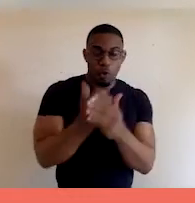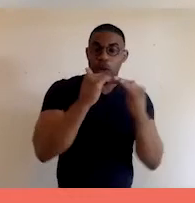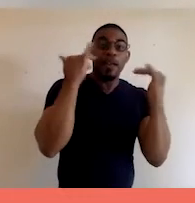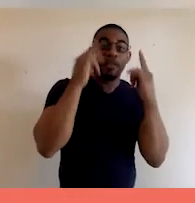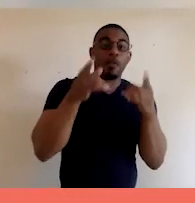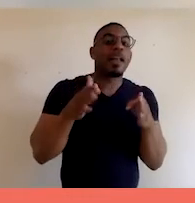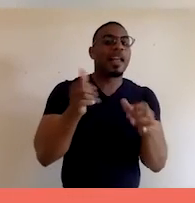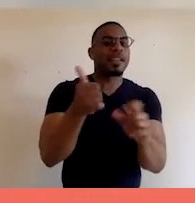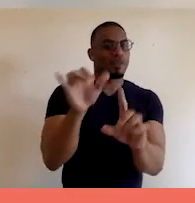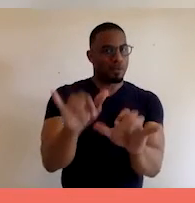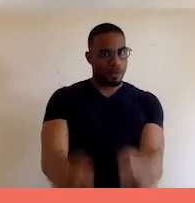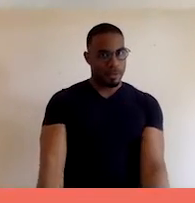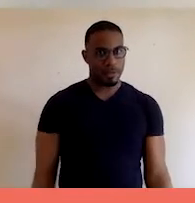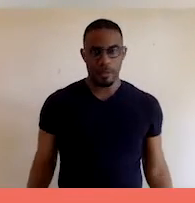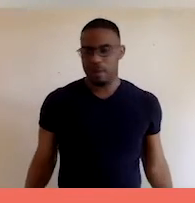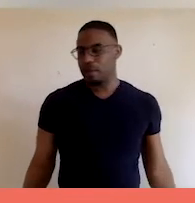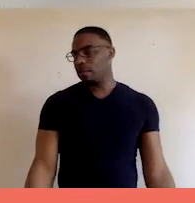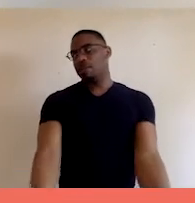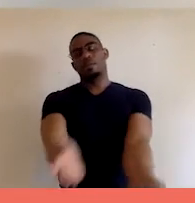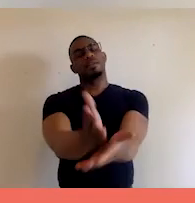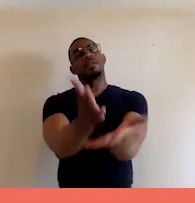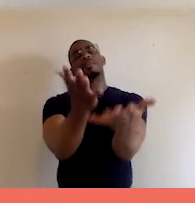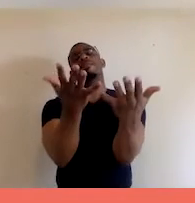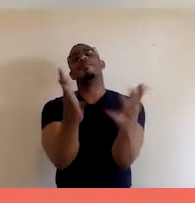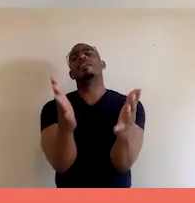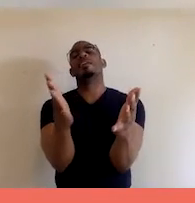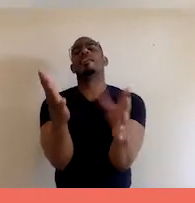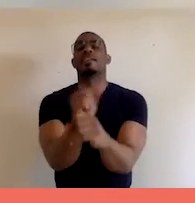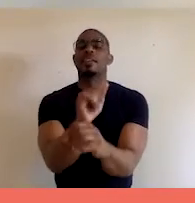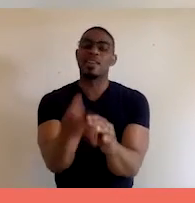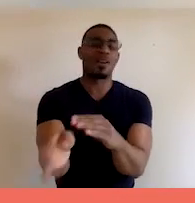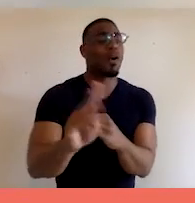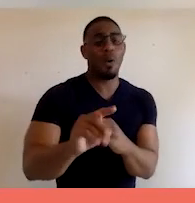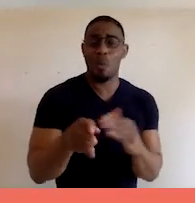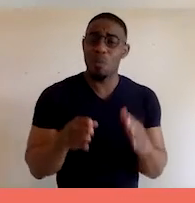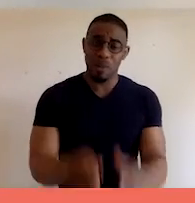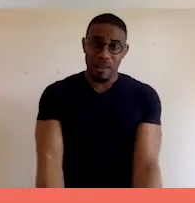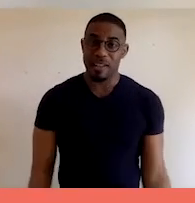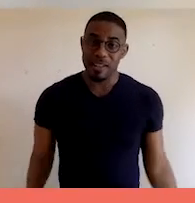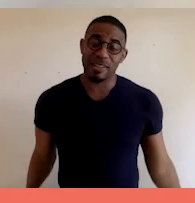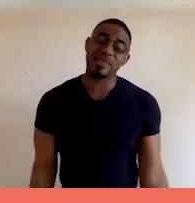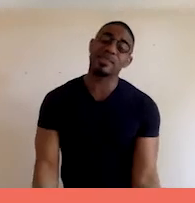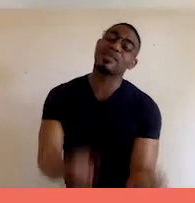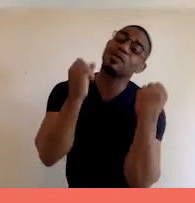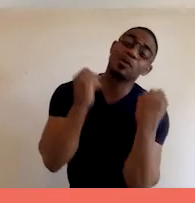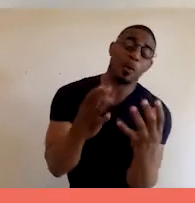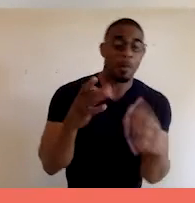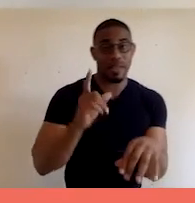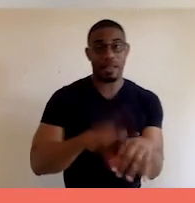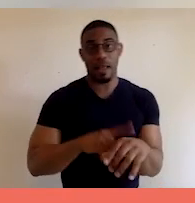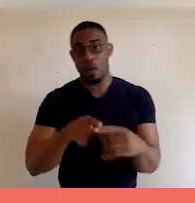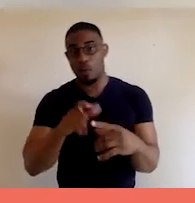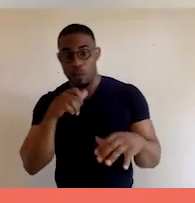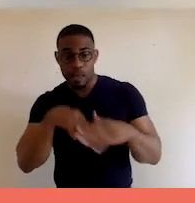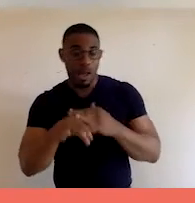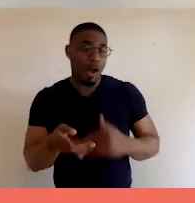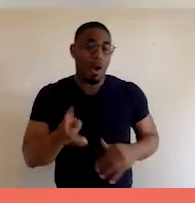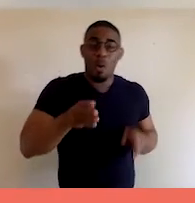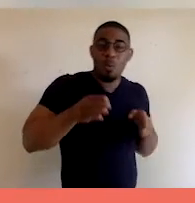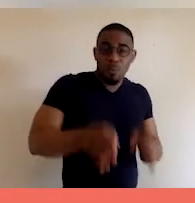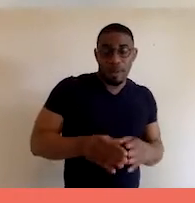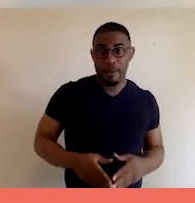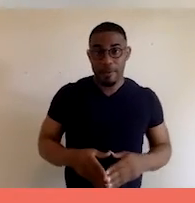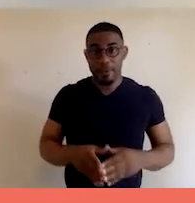if you allow yourself to do it. Stop getting in your own way. There are so many times where we'll get in our own